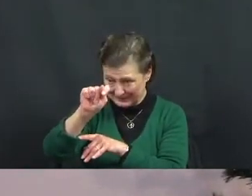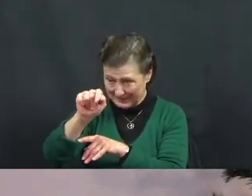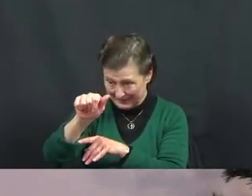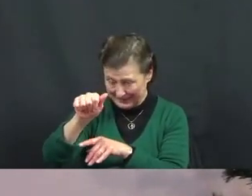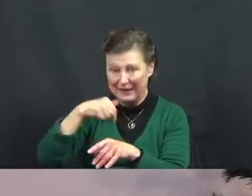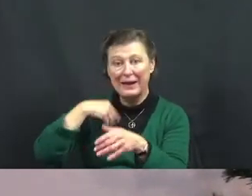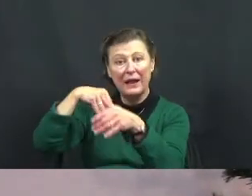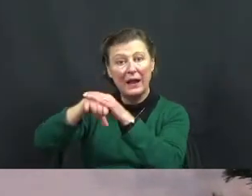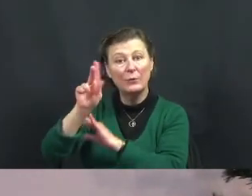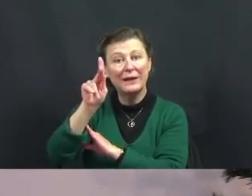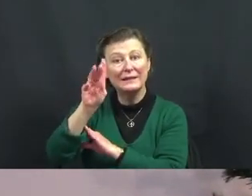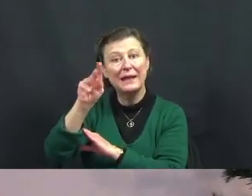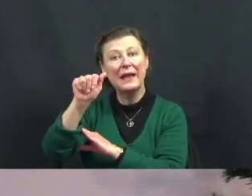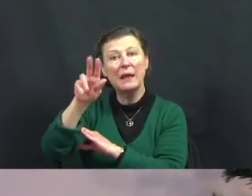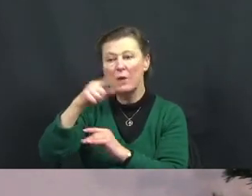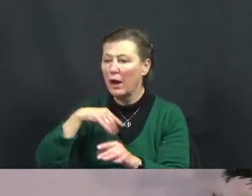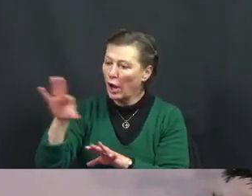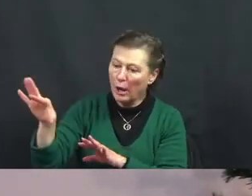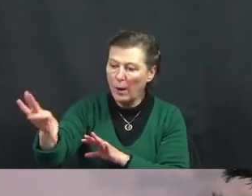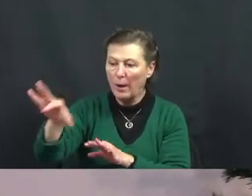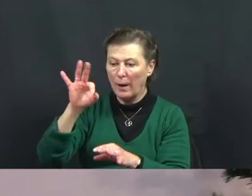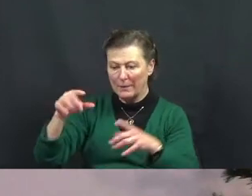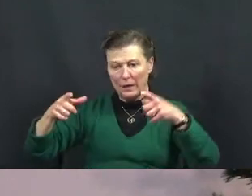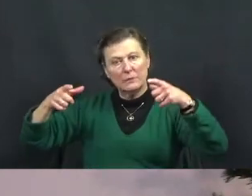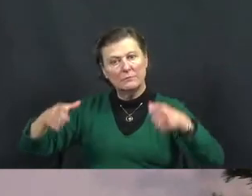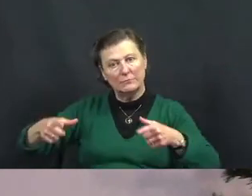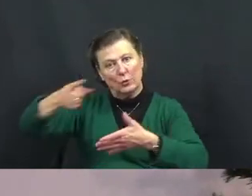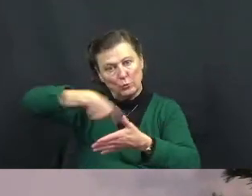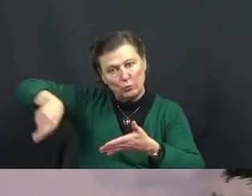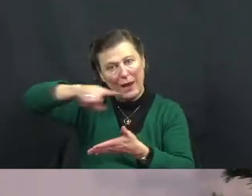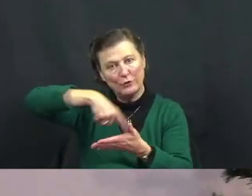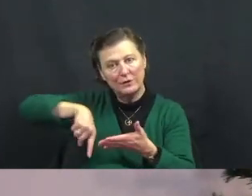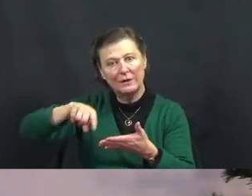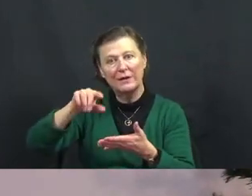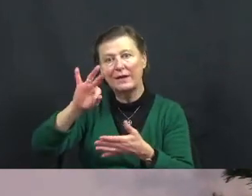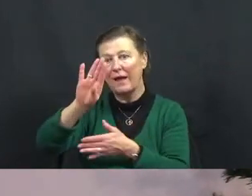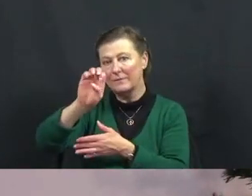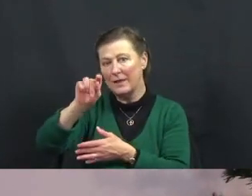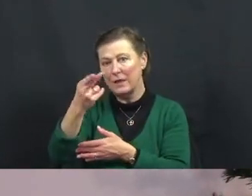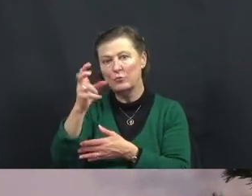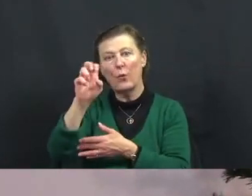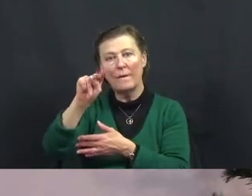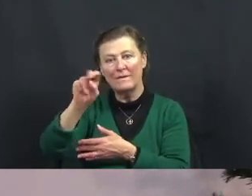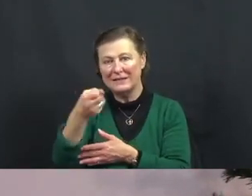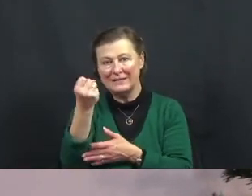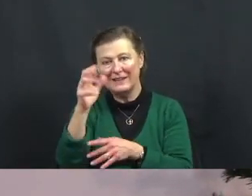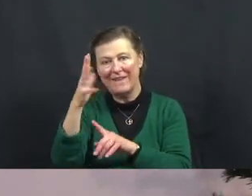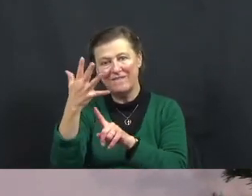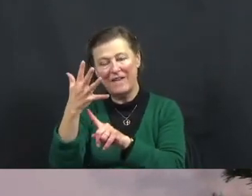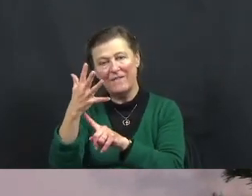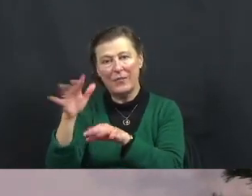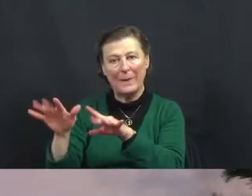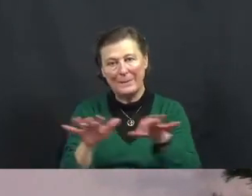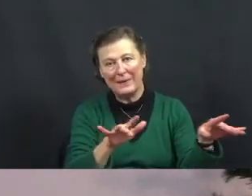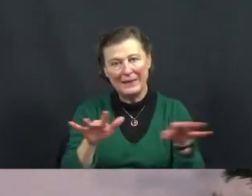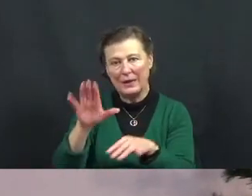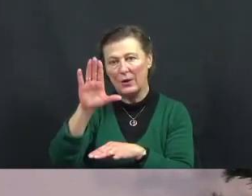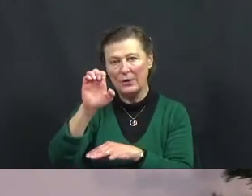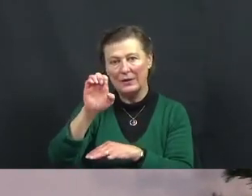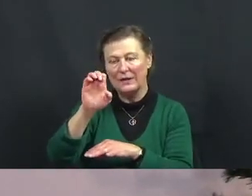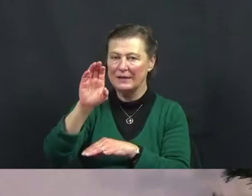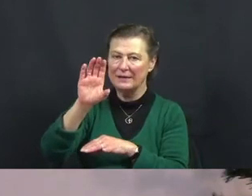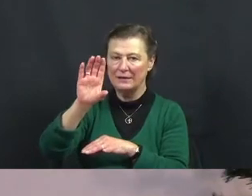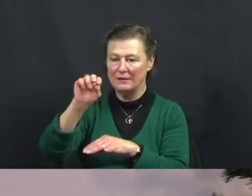to purchase an LP album of Beethoven's Fifth Piano Concerto, played by Wilhelm